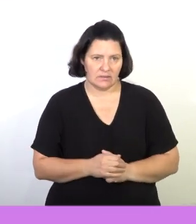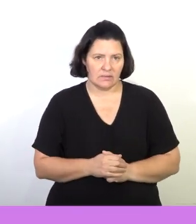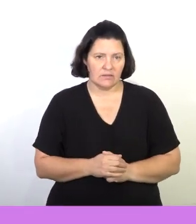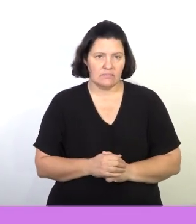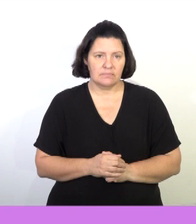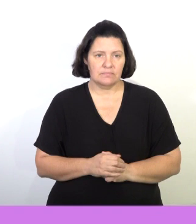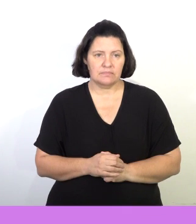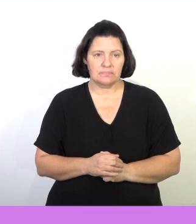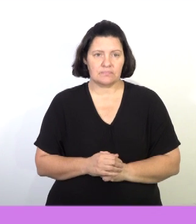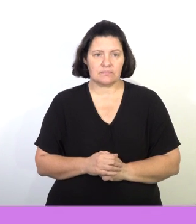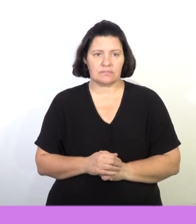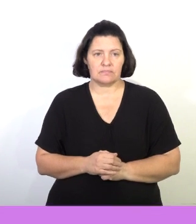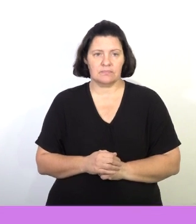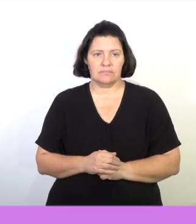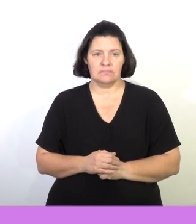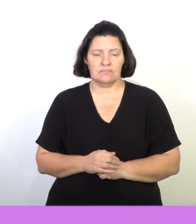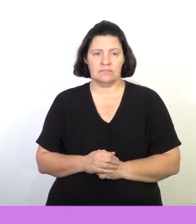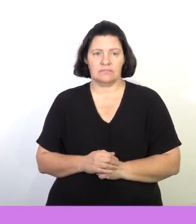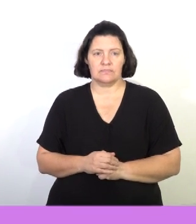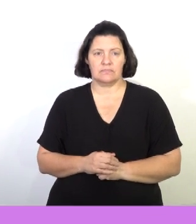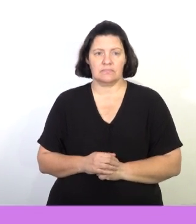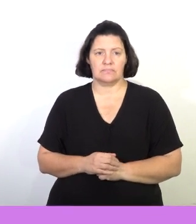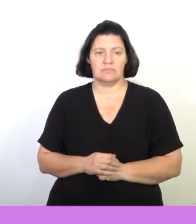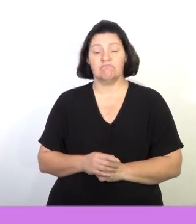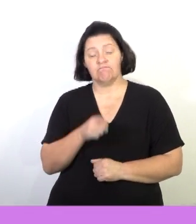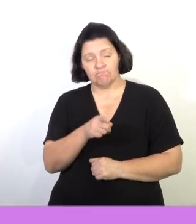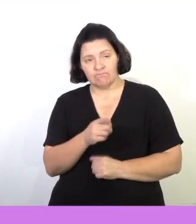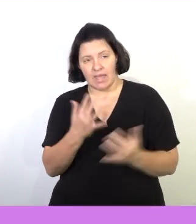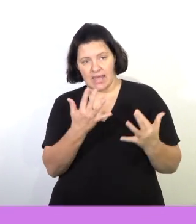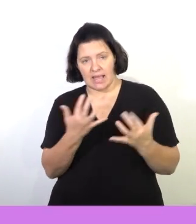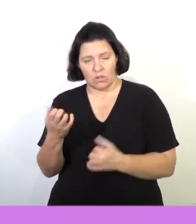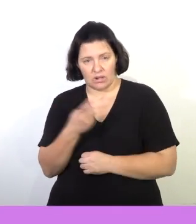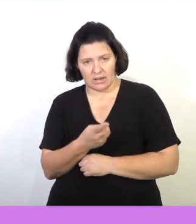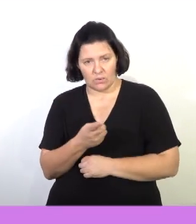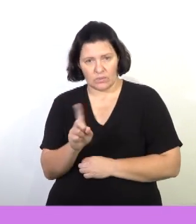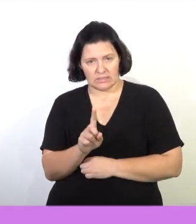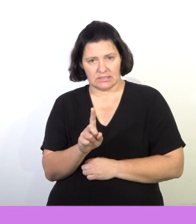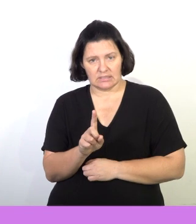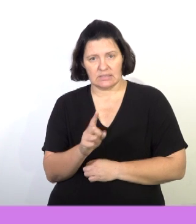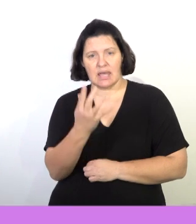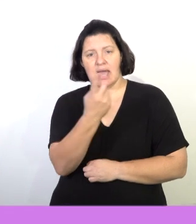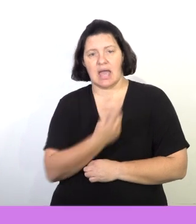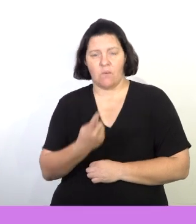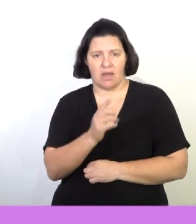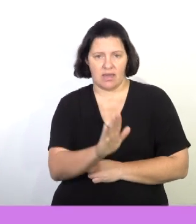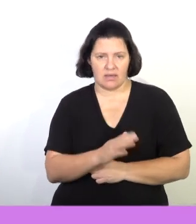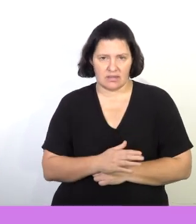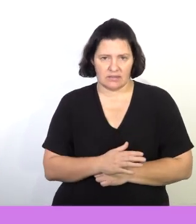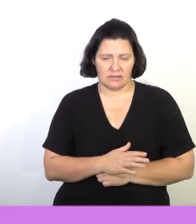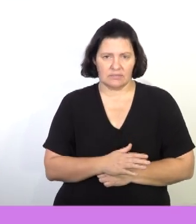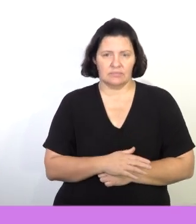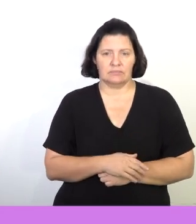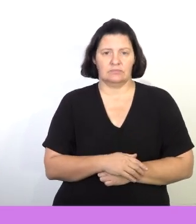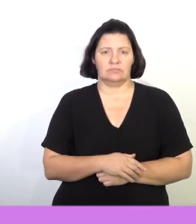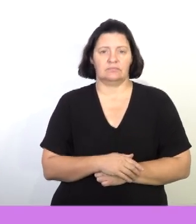hours. Let me include H so that you can see here we were calculating